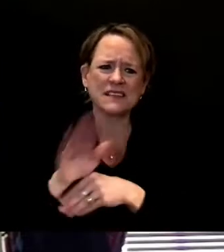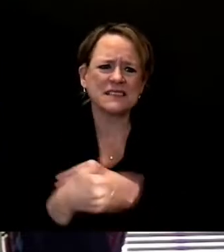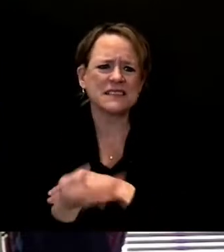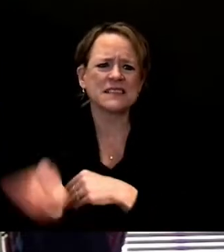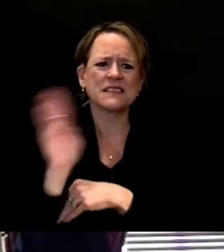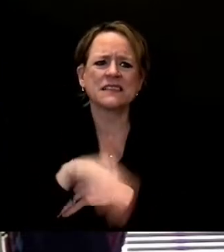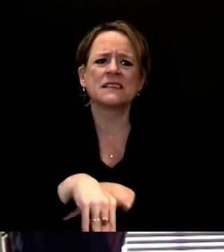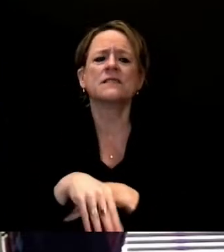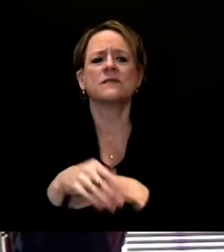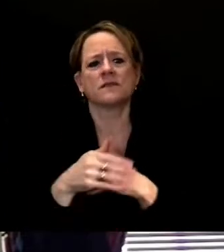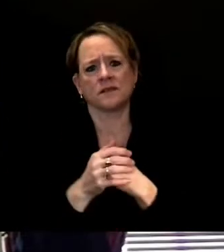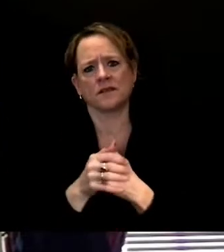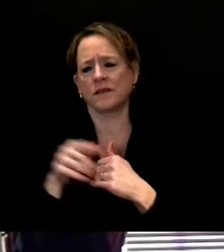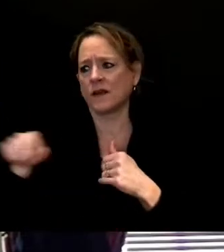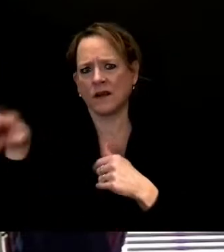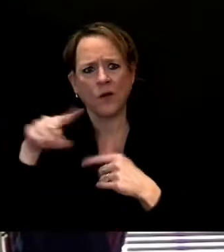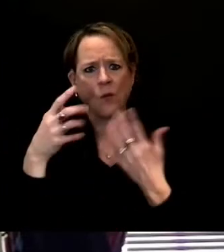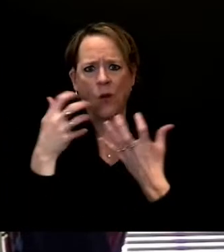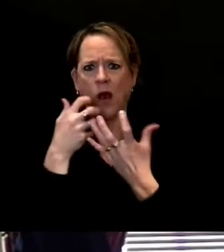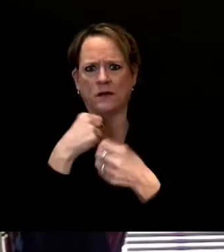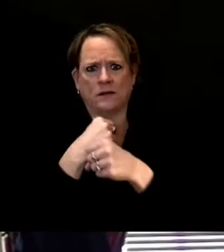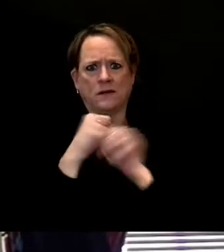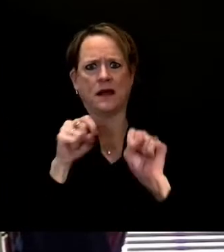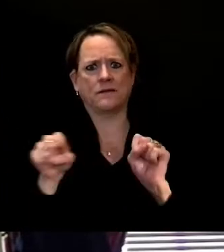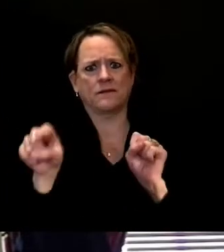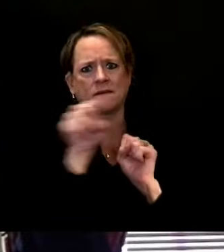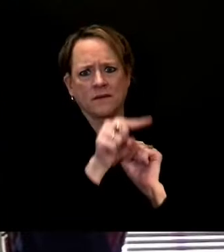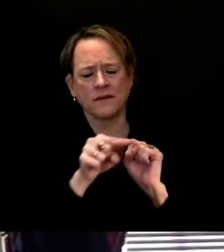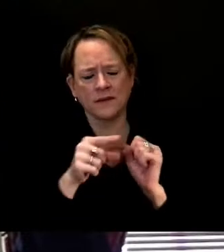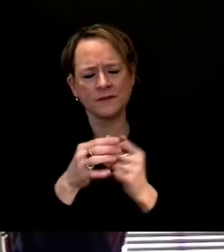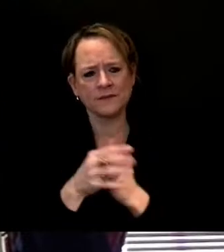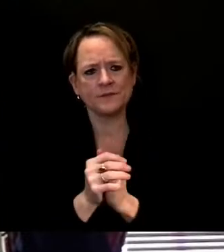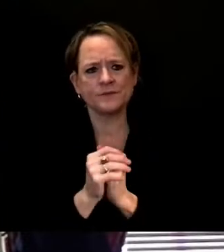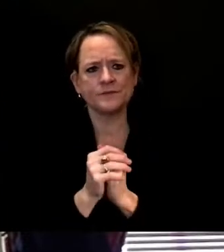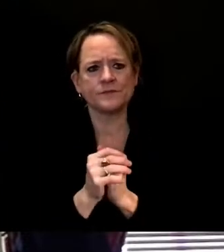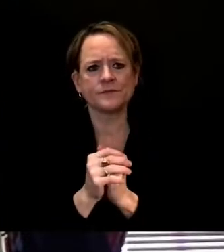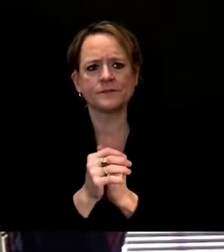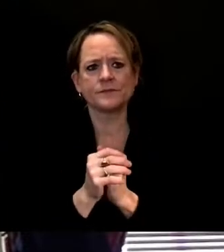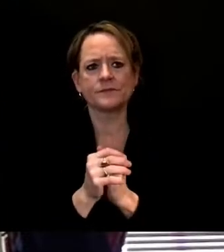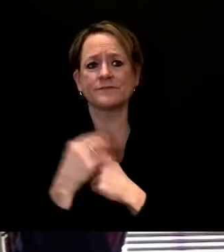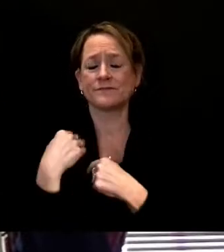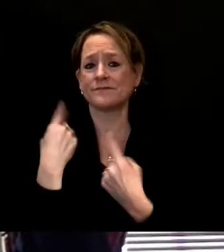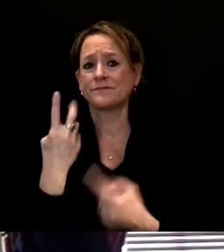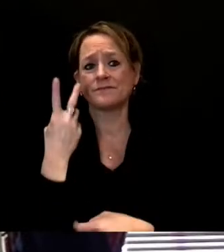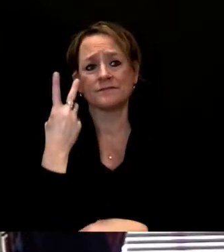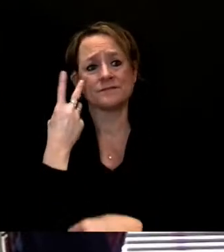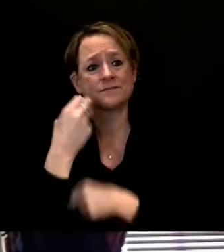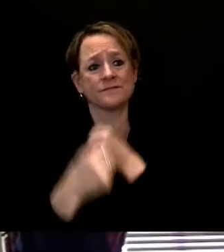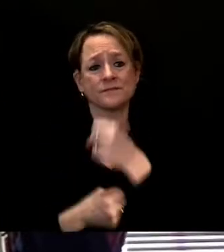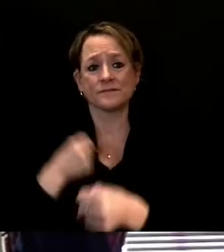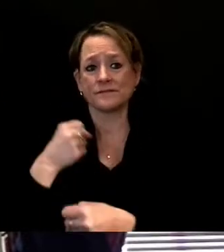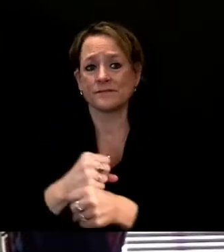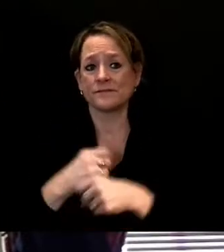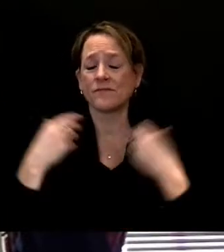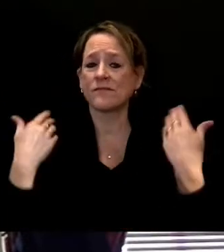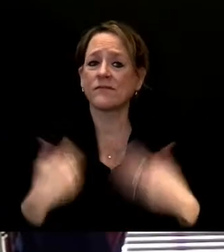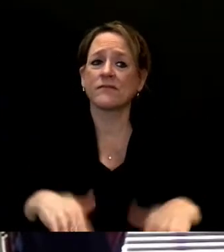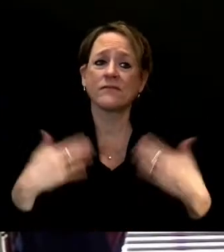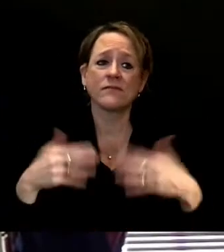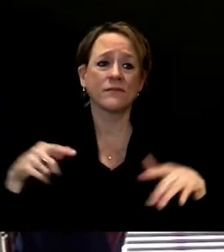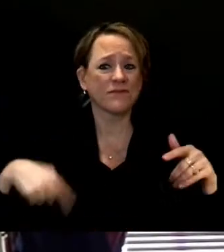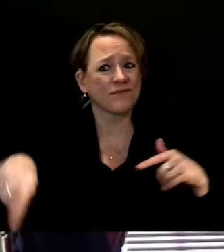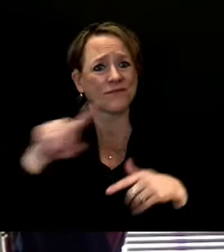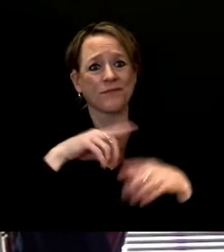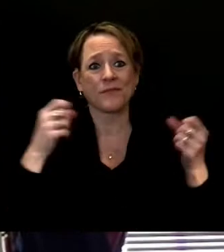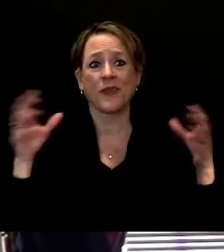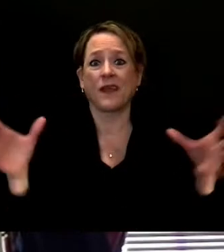communities have come together in amazing ways over the last 2 years. And while at times it felt like everybody else was divided, Wisconsin communities